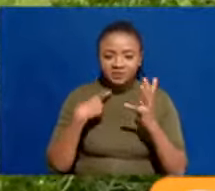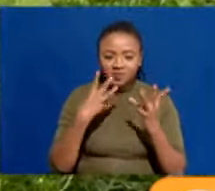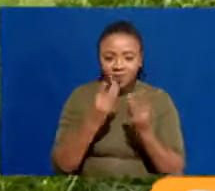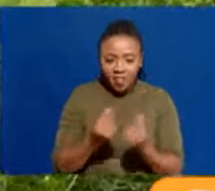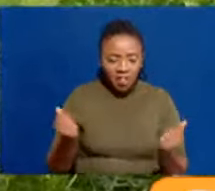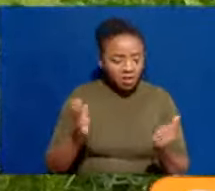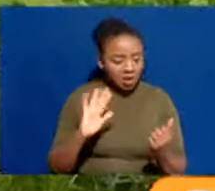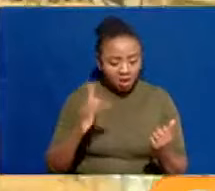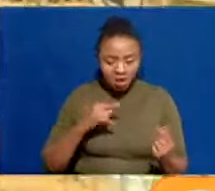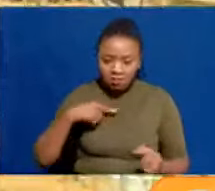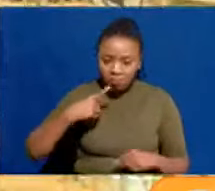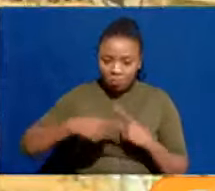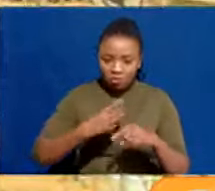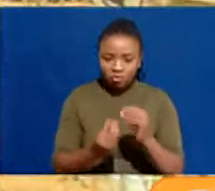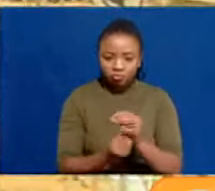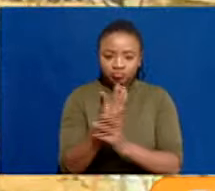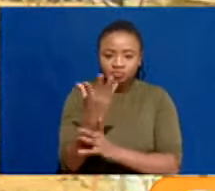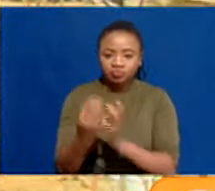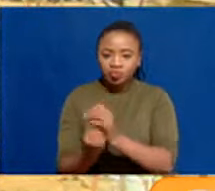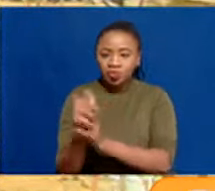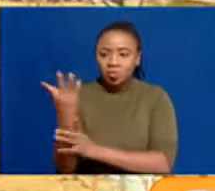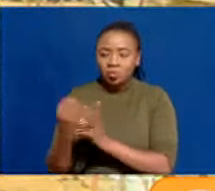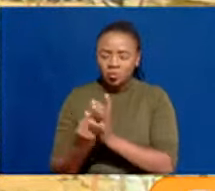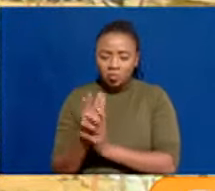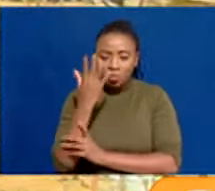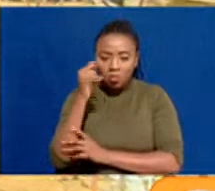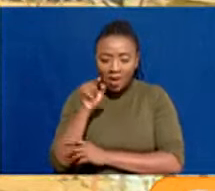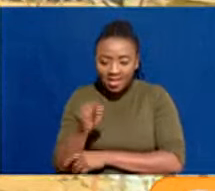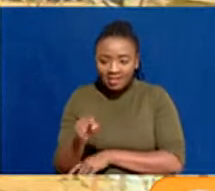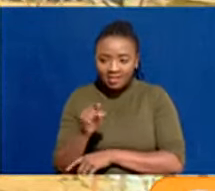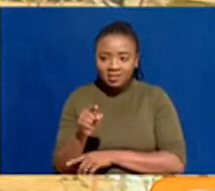disappearing from their shorelines. Mkoko huwa kuna